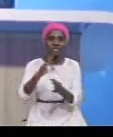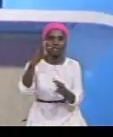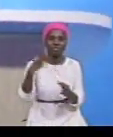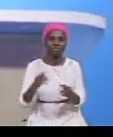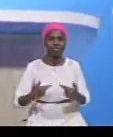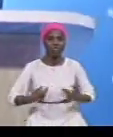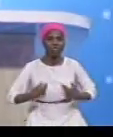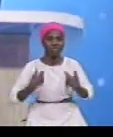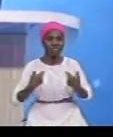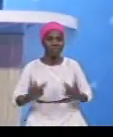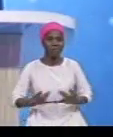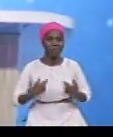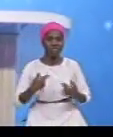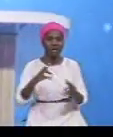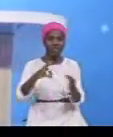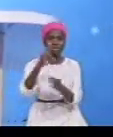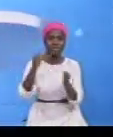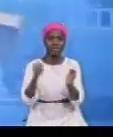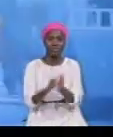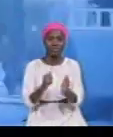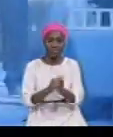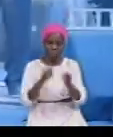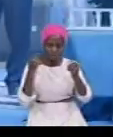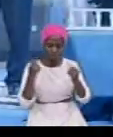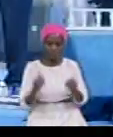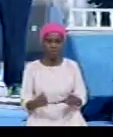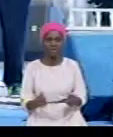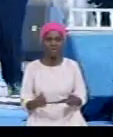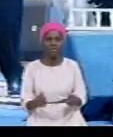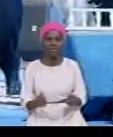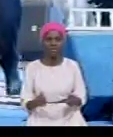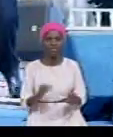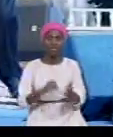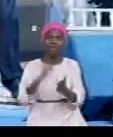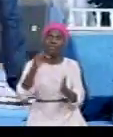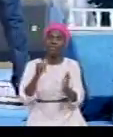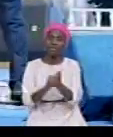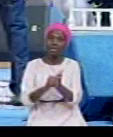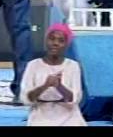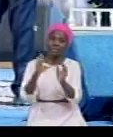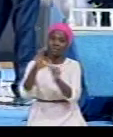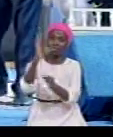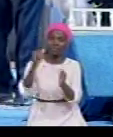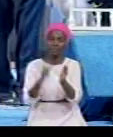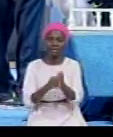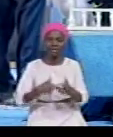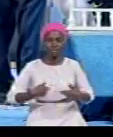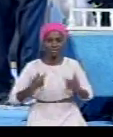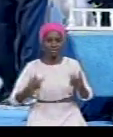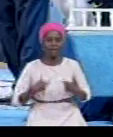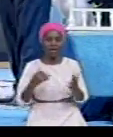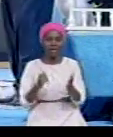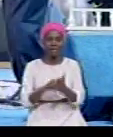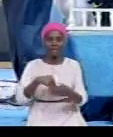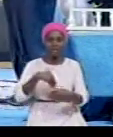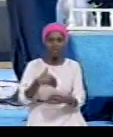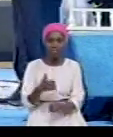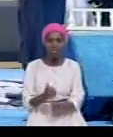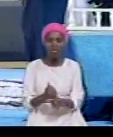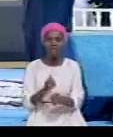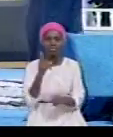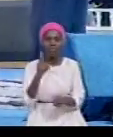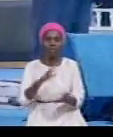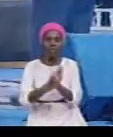the spirit that quickens. If that spirit that revives, if that spirit that makes anew, if